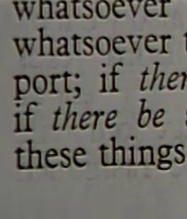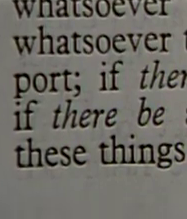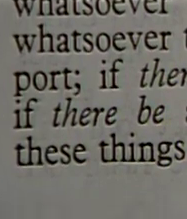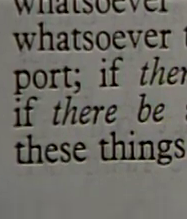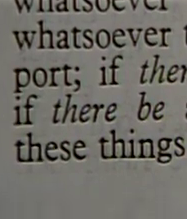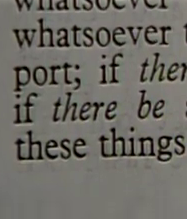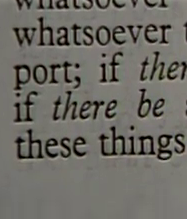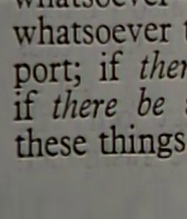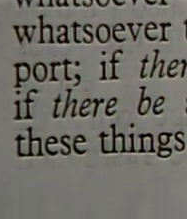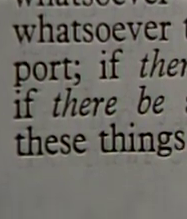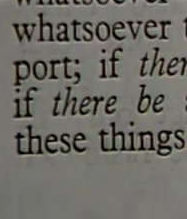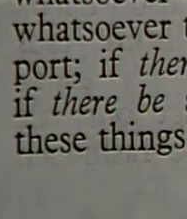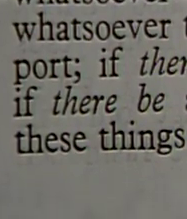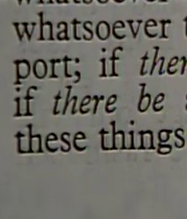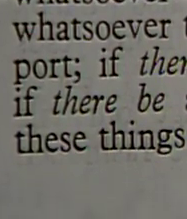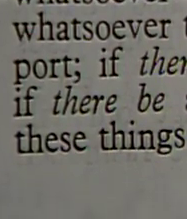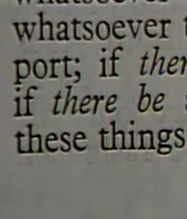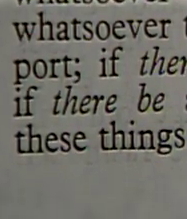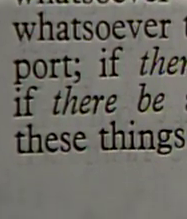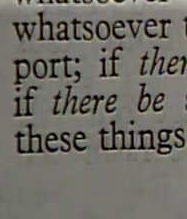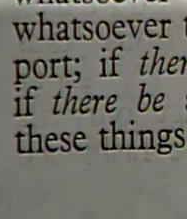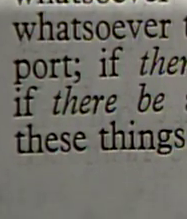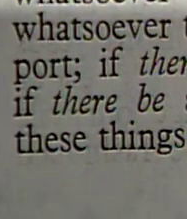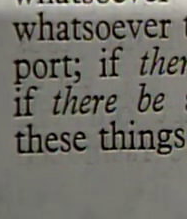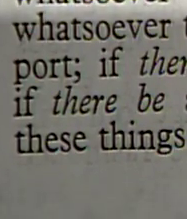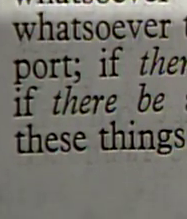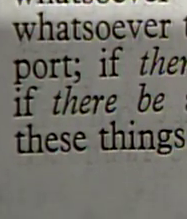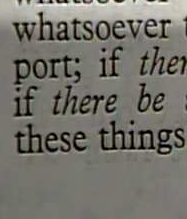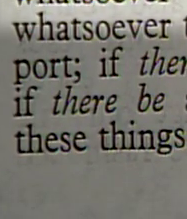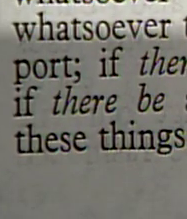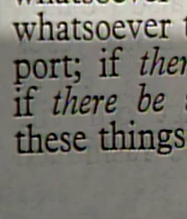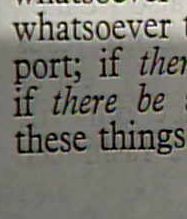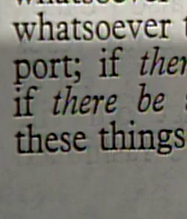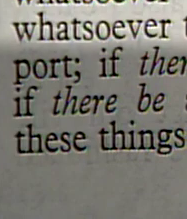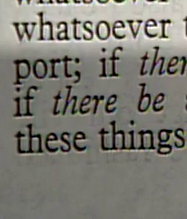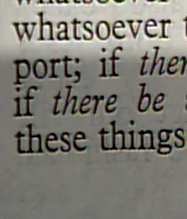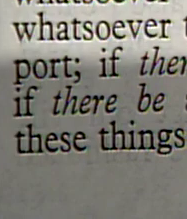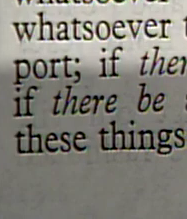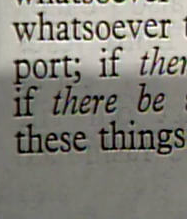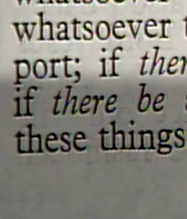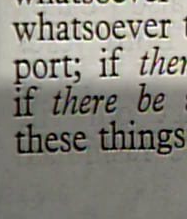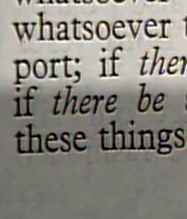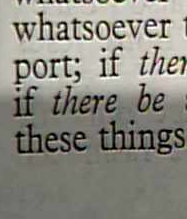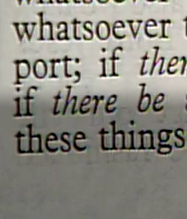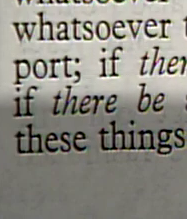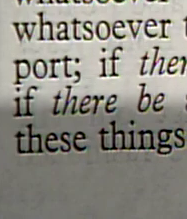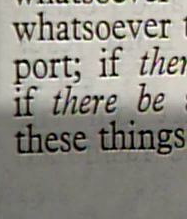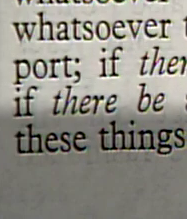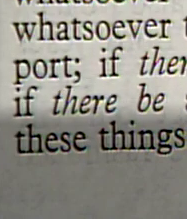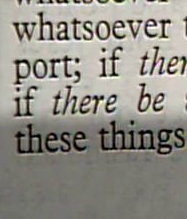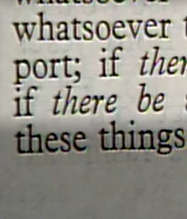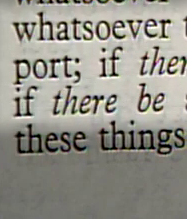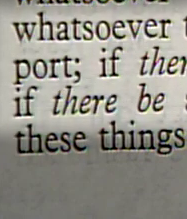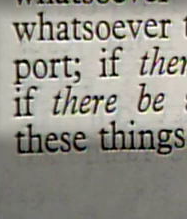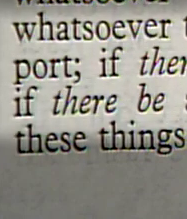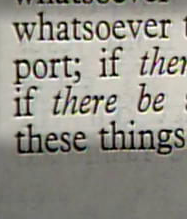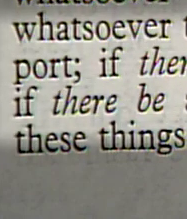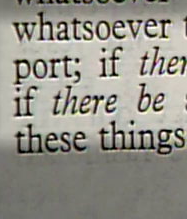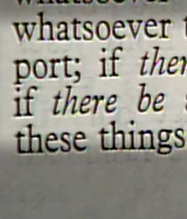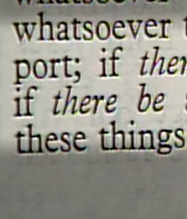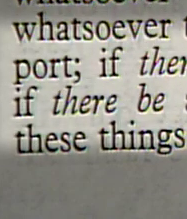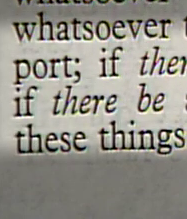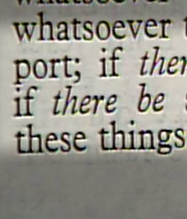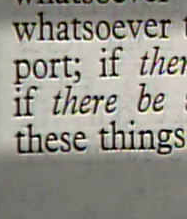honest, whatsoever things are just, whatsoever things are pure, whatsoever things are lovely, whatsoever things are of good report, if there be